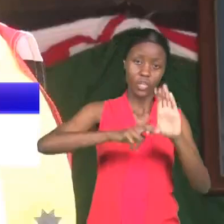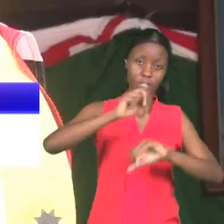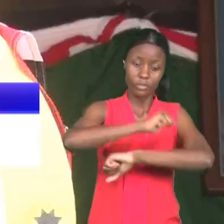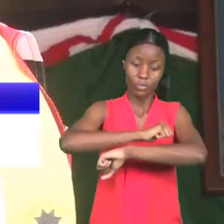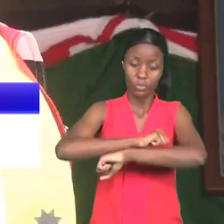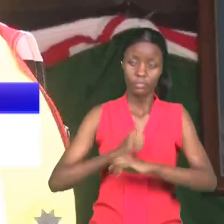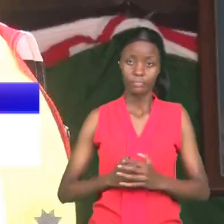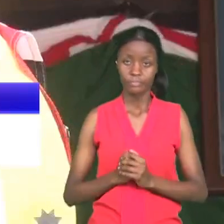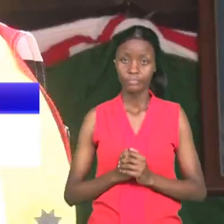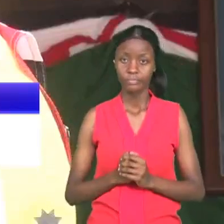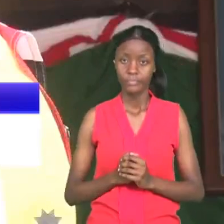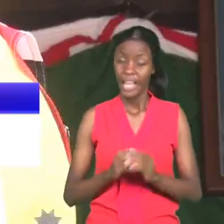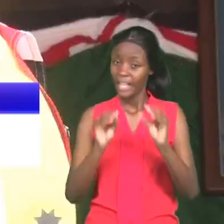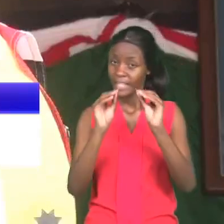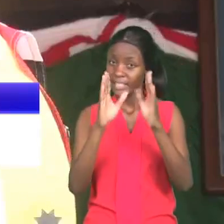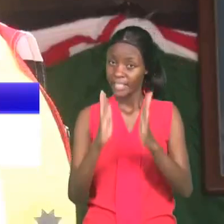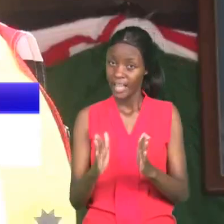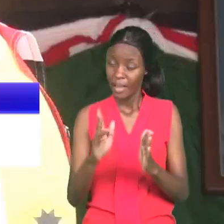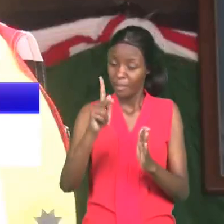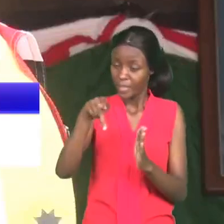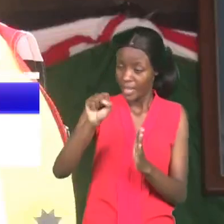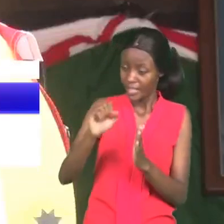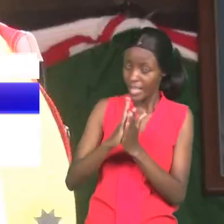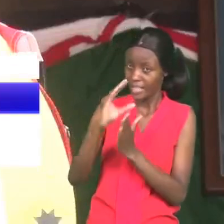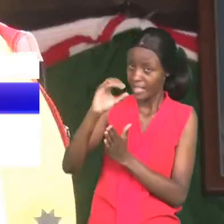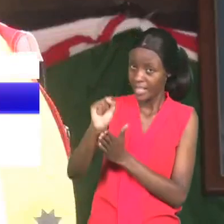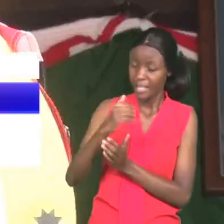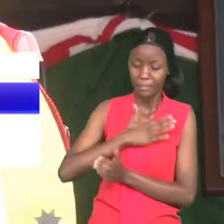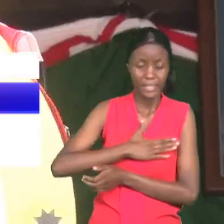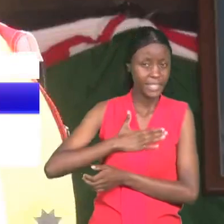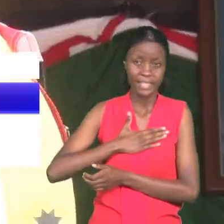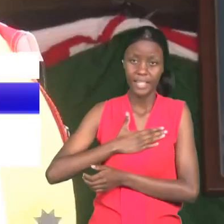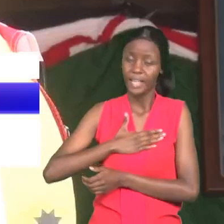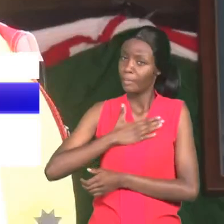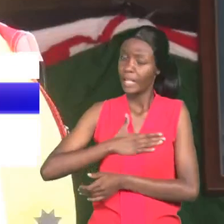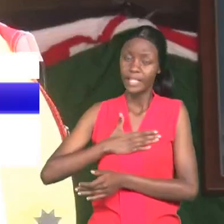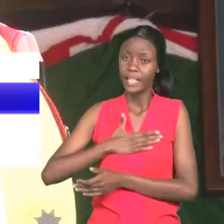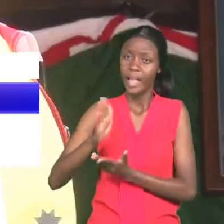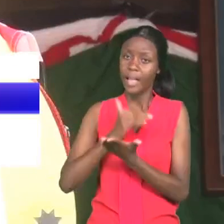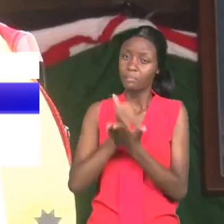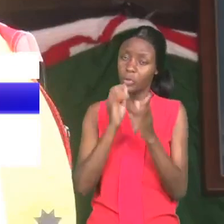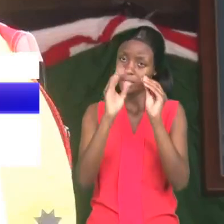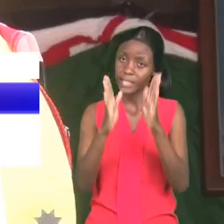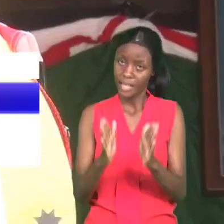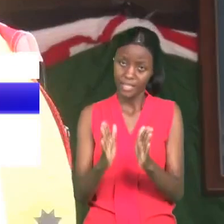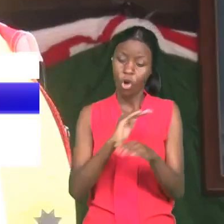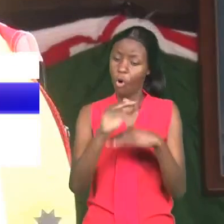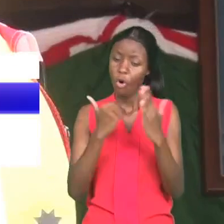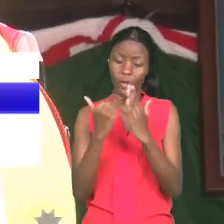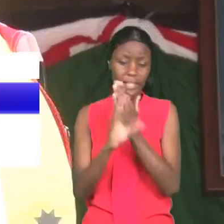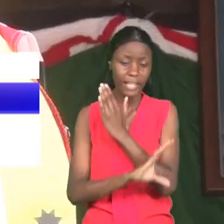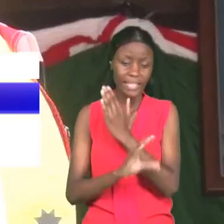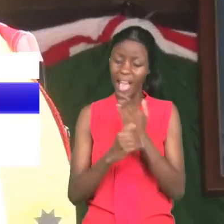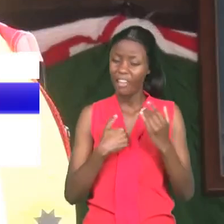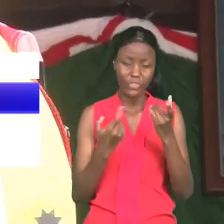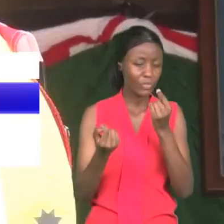Walimu CS, PS, walimu tu, utusaidia. I know the system for employment is going. The whole country has a shortage,